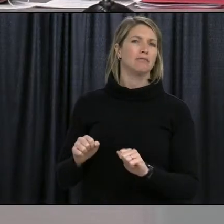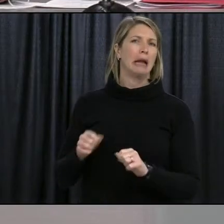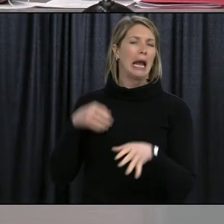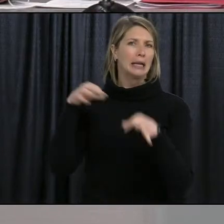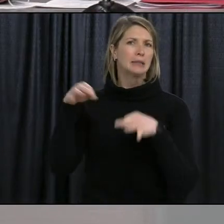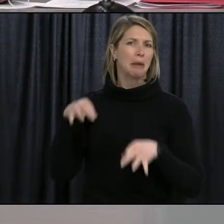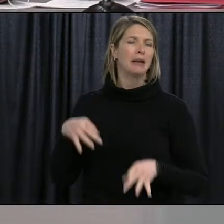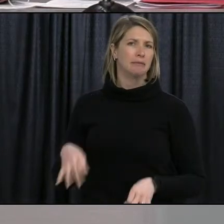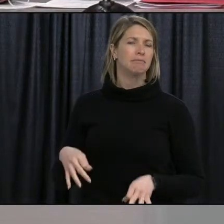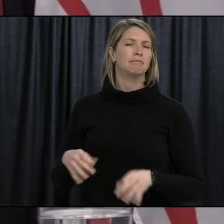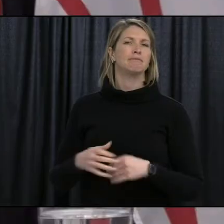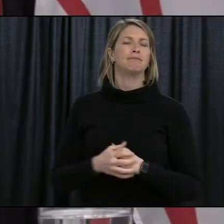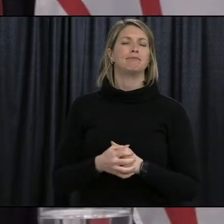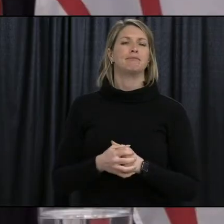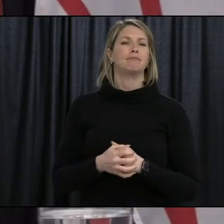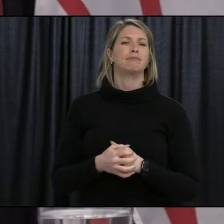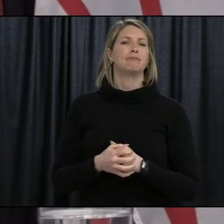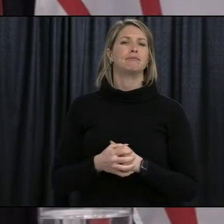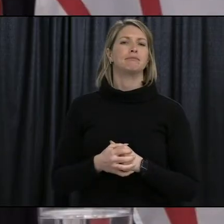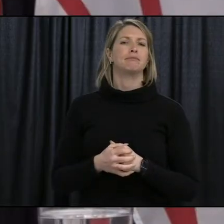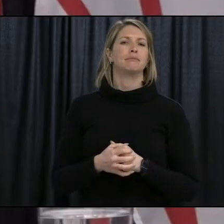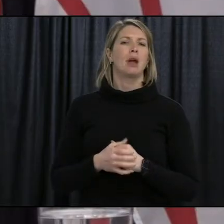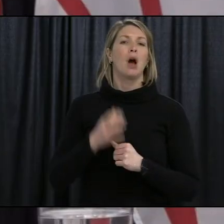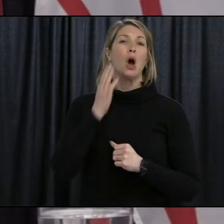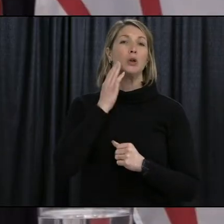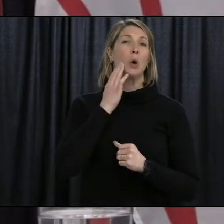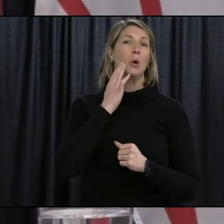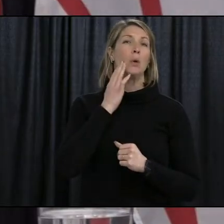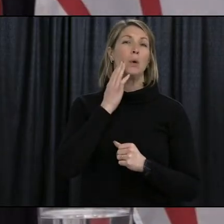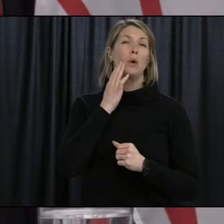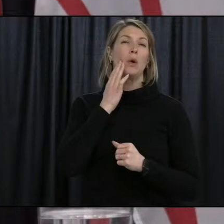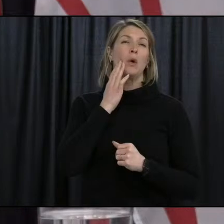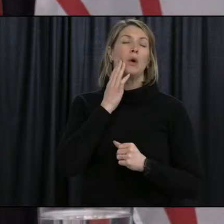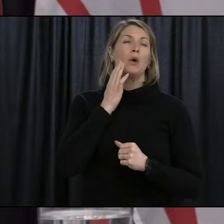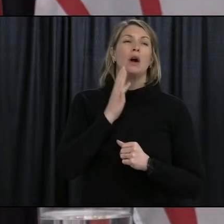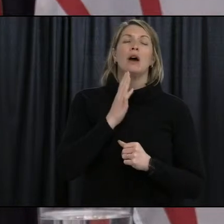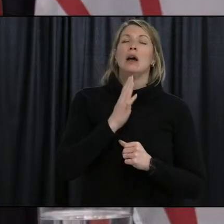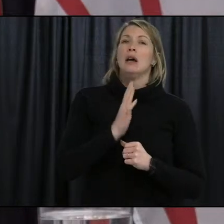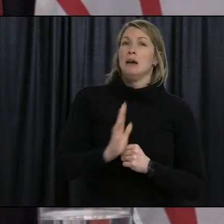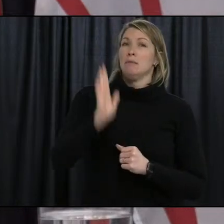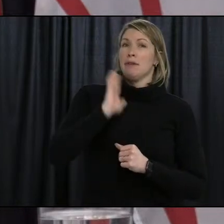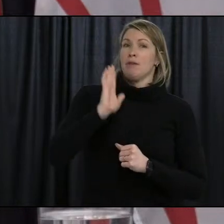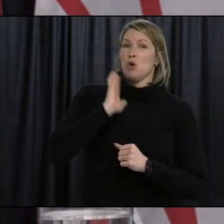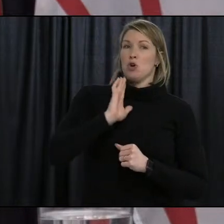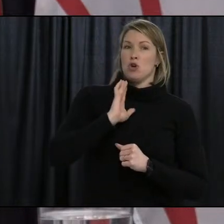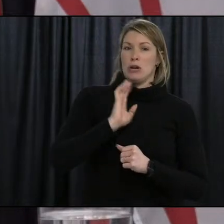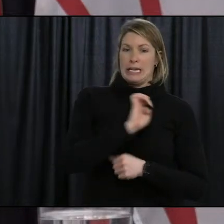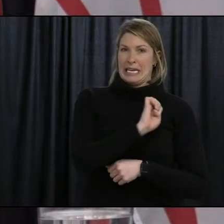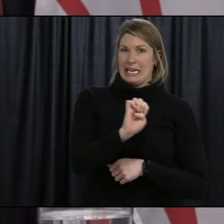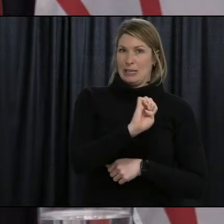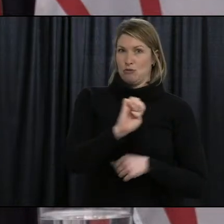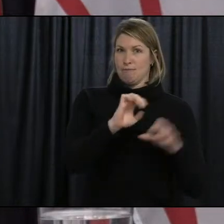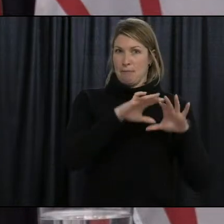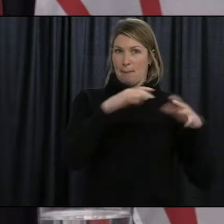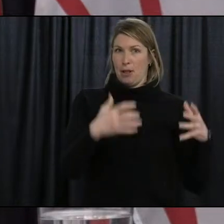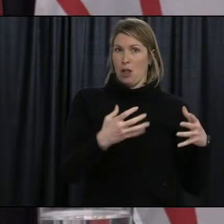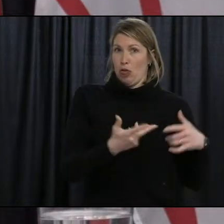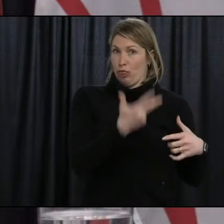but it also happened on the premier's level. That frankly, when they were talking about the maritime bubble, our numbers were